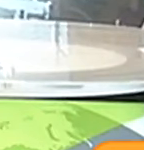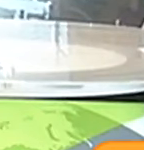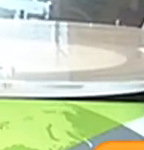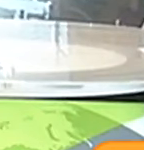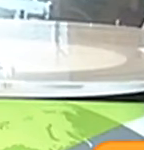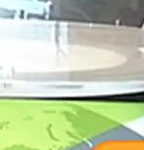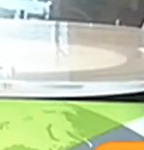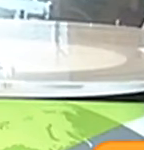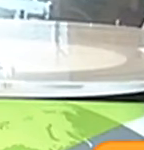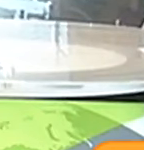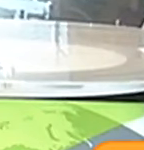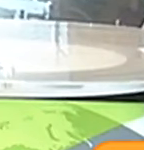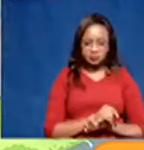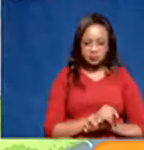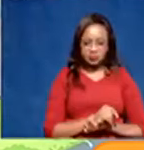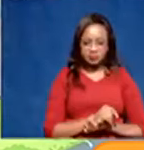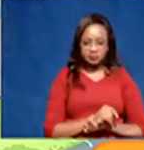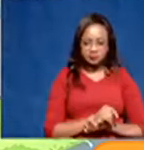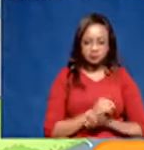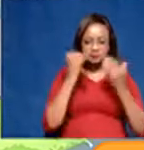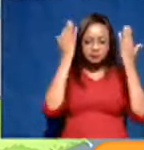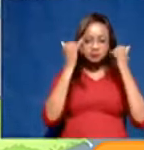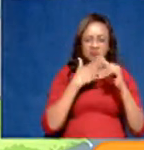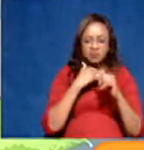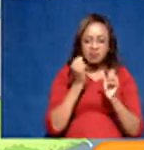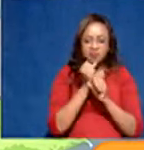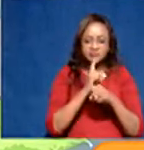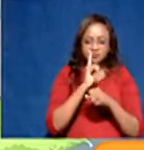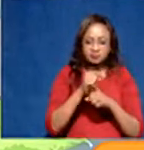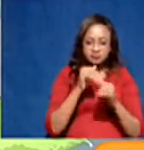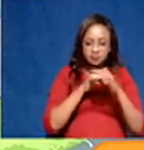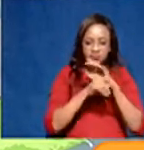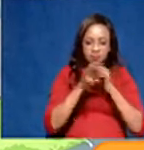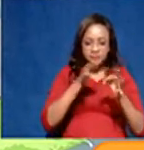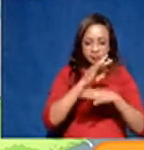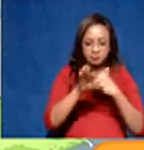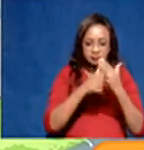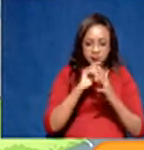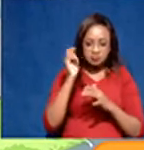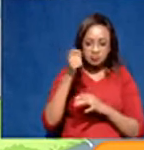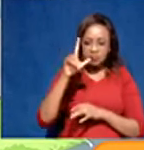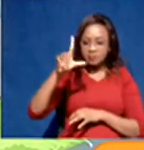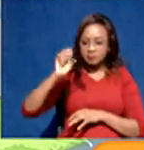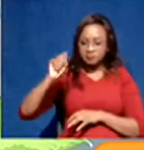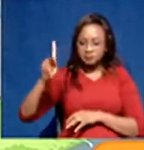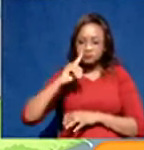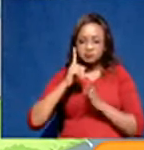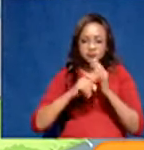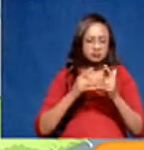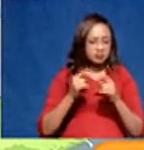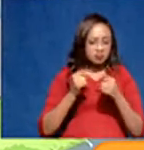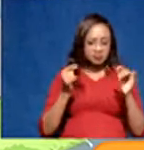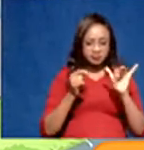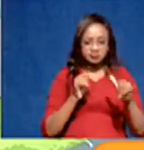and particularly the technology deployed to enhance access to justice among Kenyans. The Law Society of Kenya has, however, protested